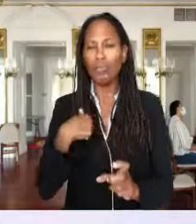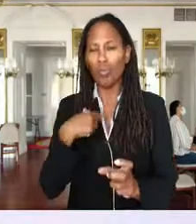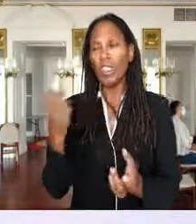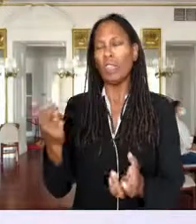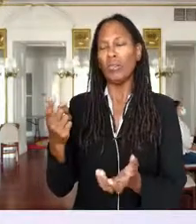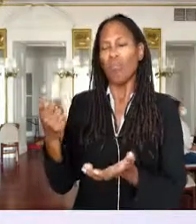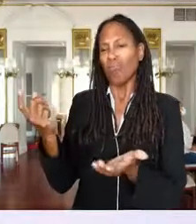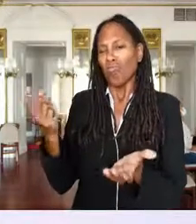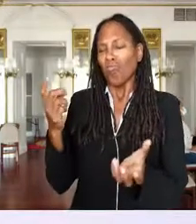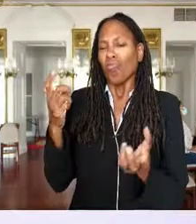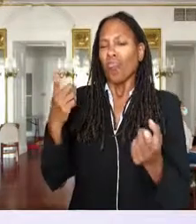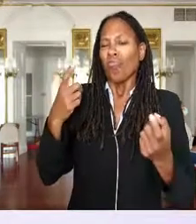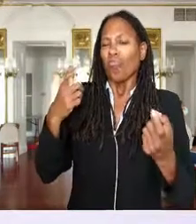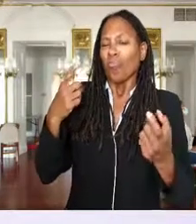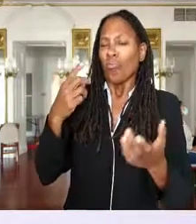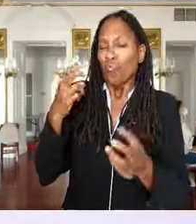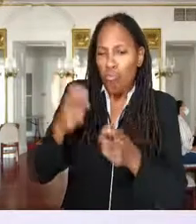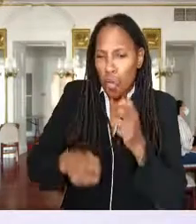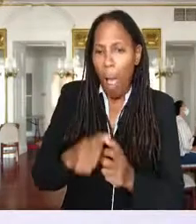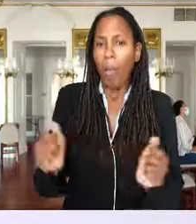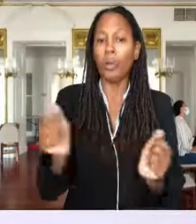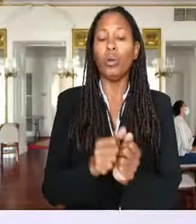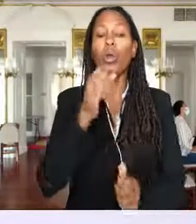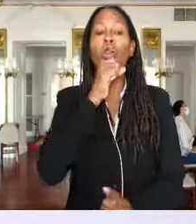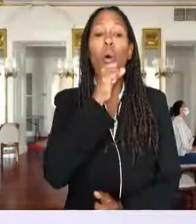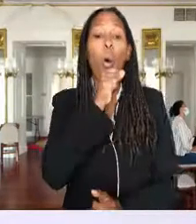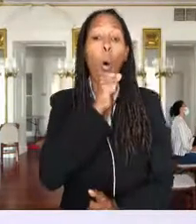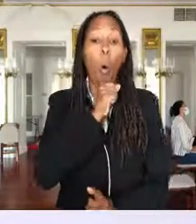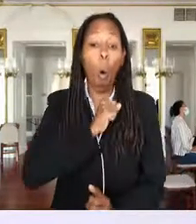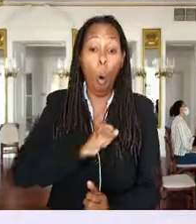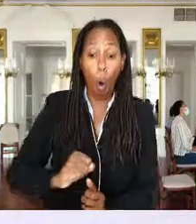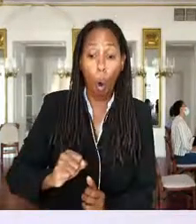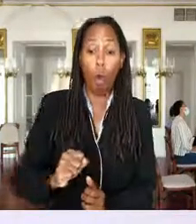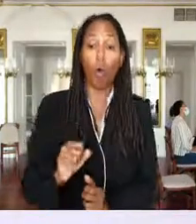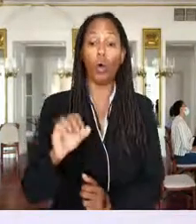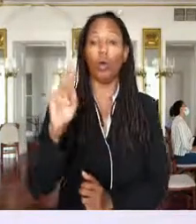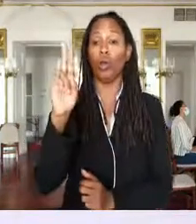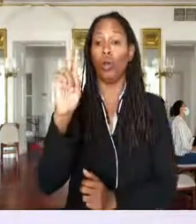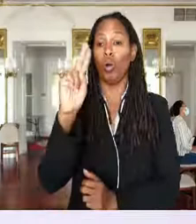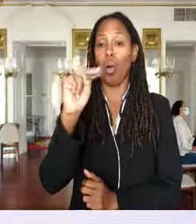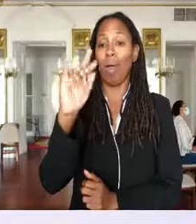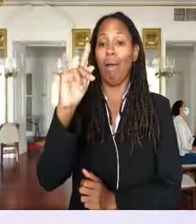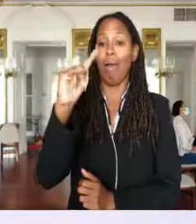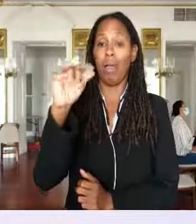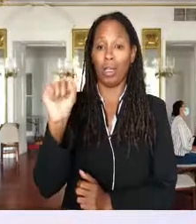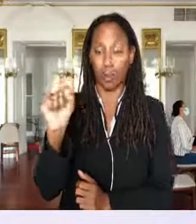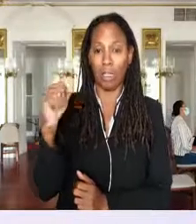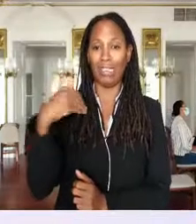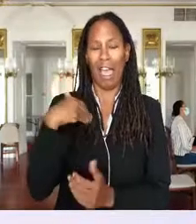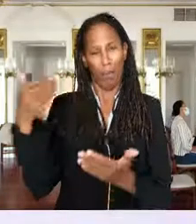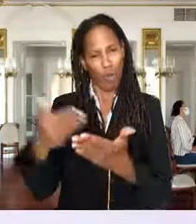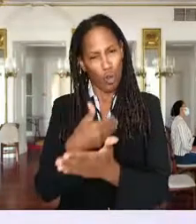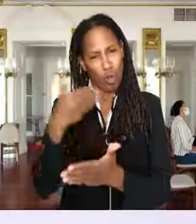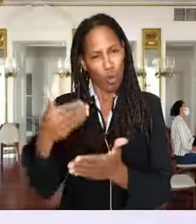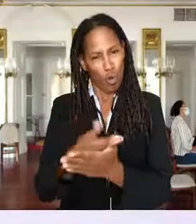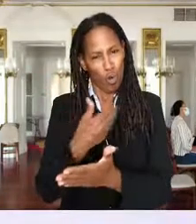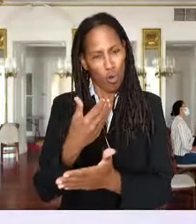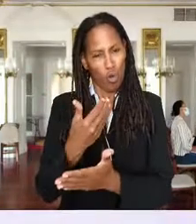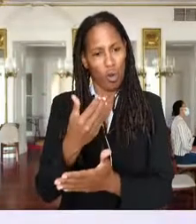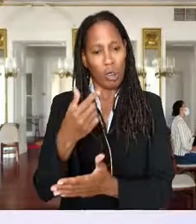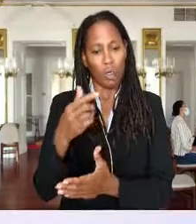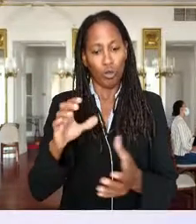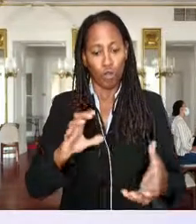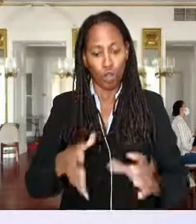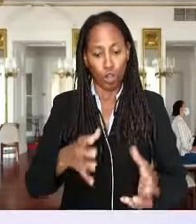at the power utility. The Wärtsilä's, which are the new generation generators for St. Thomas, are due to